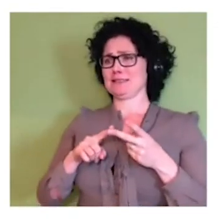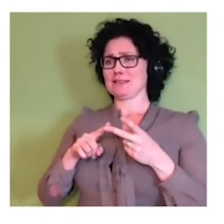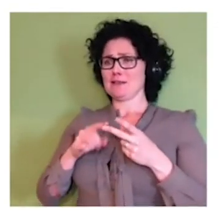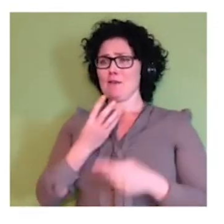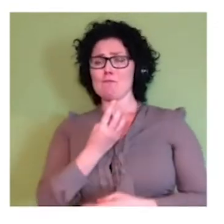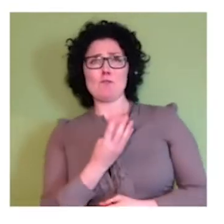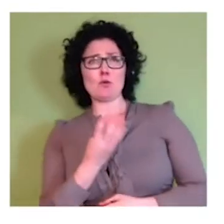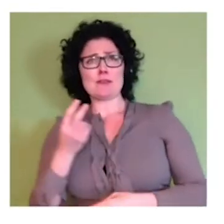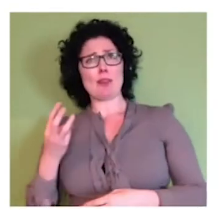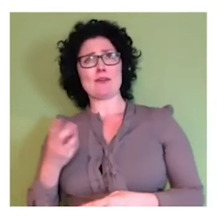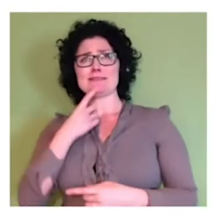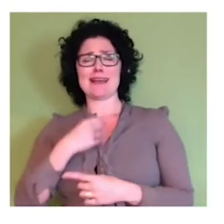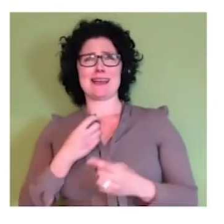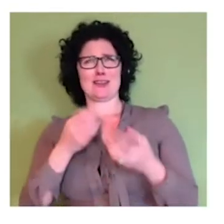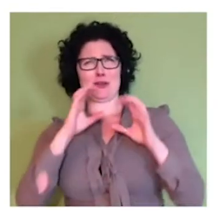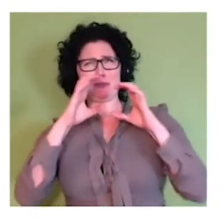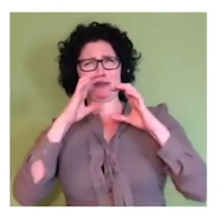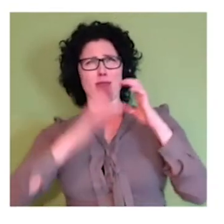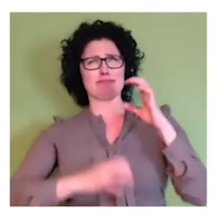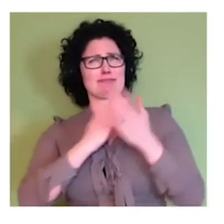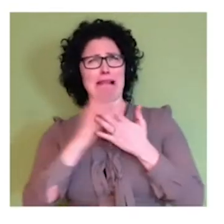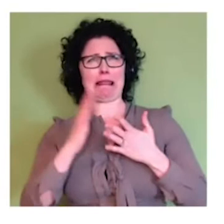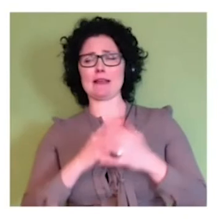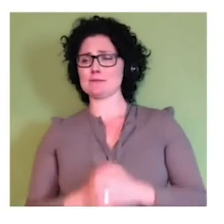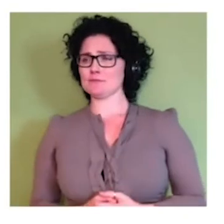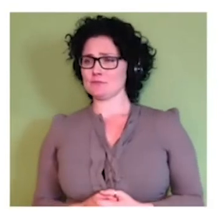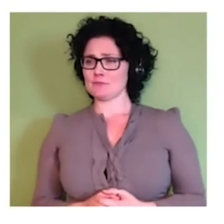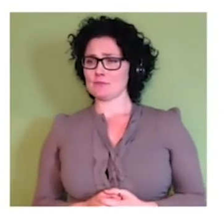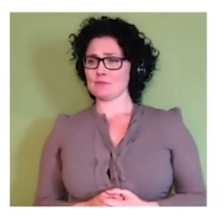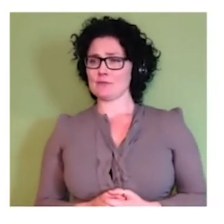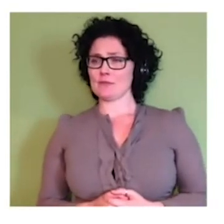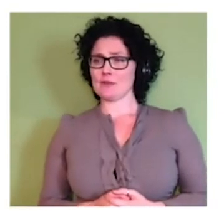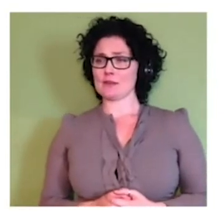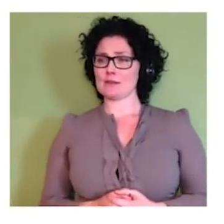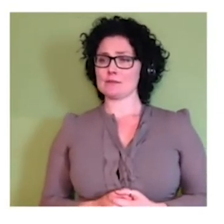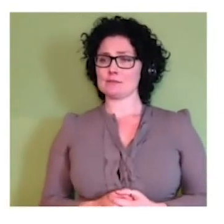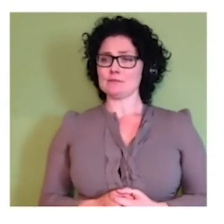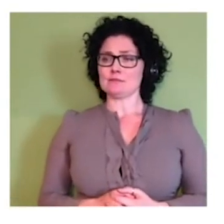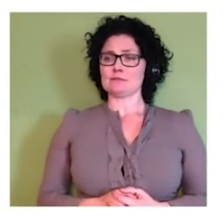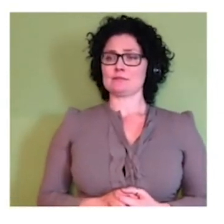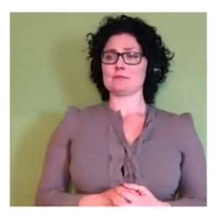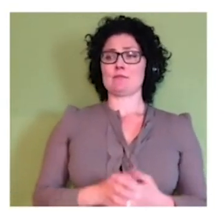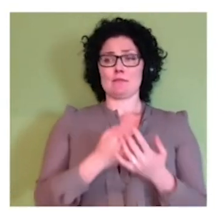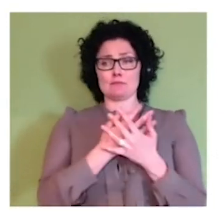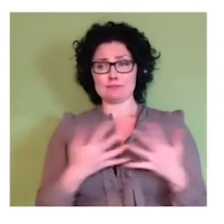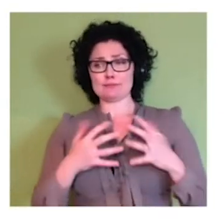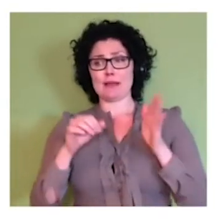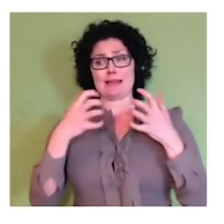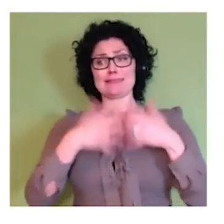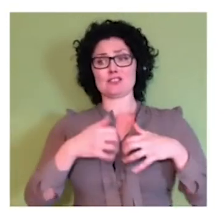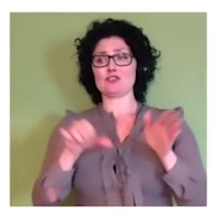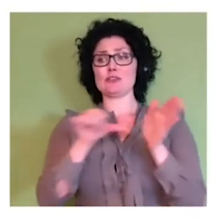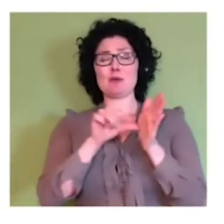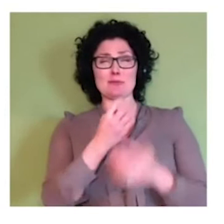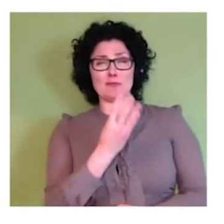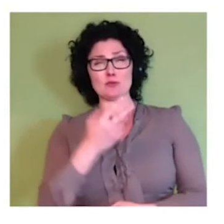that 47% of disabled respondents had experienced technological challenges during this pandemic. So how